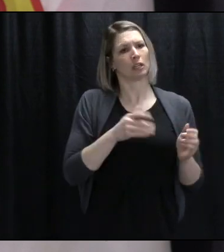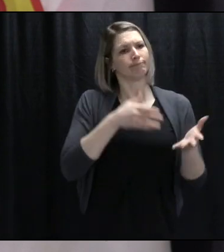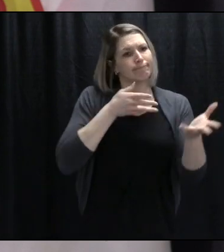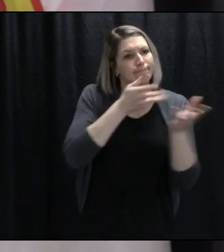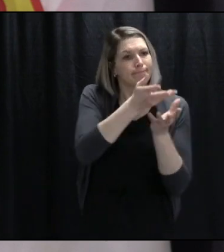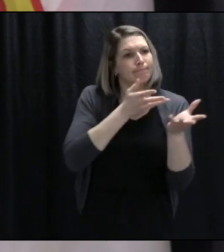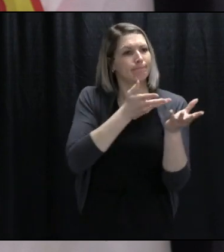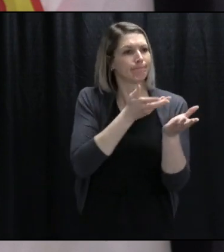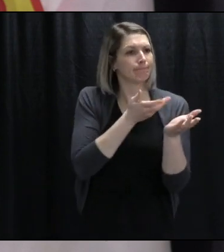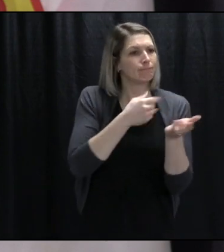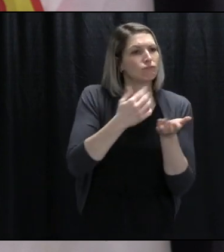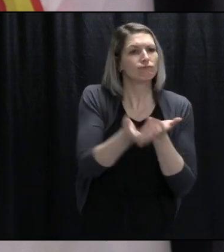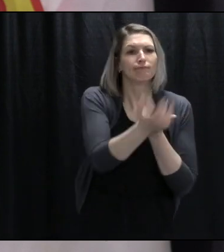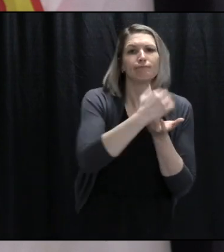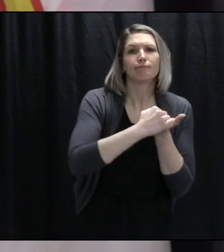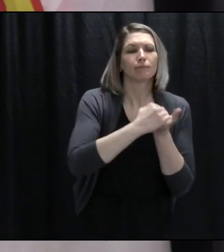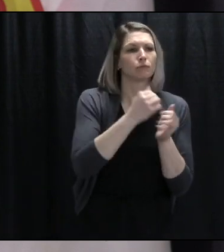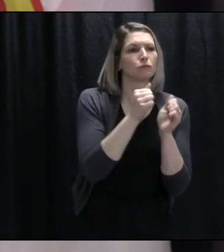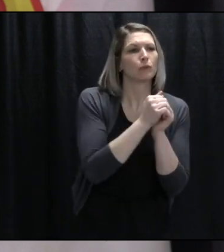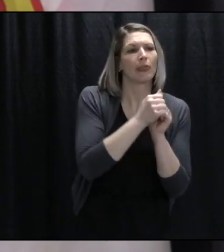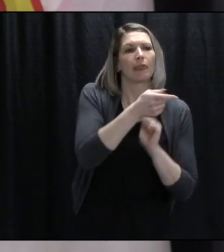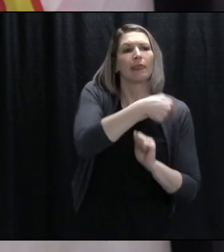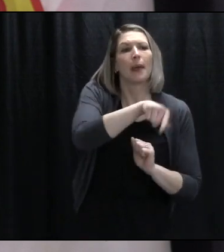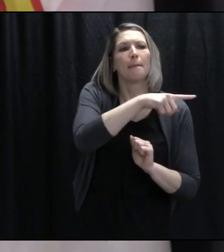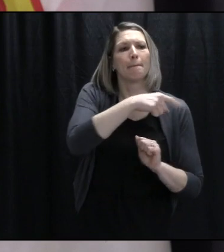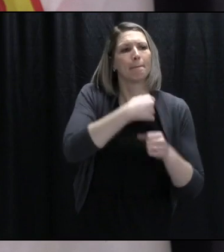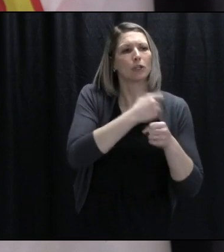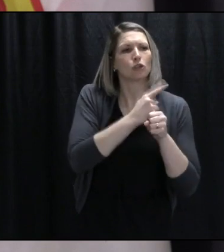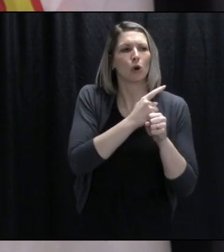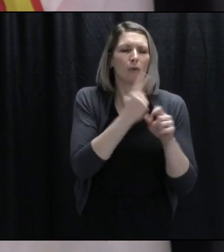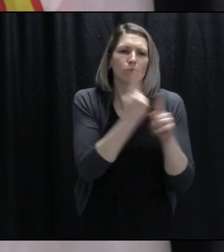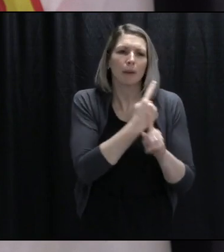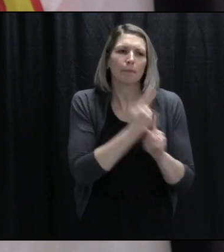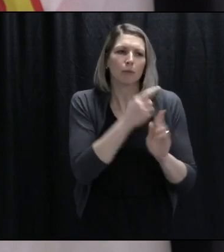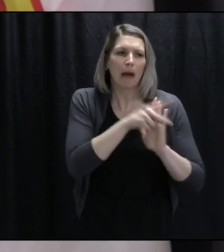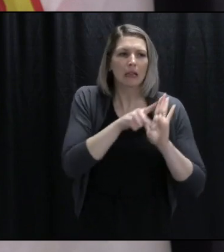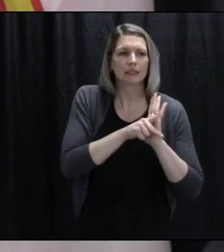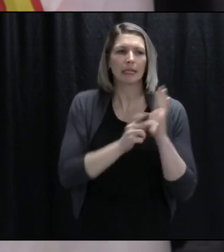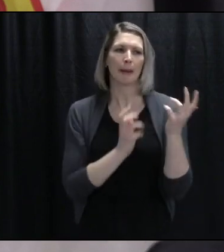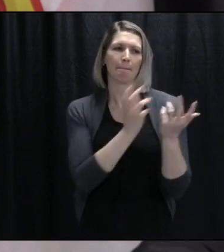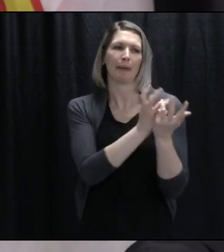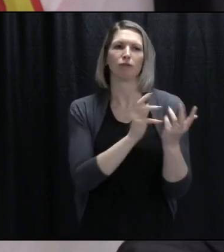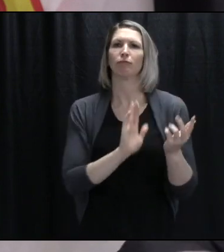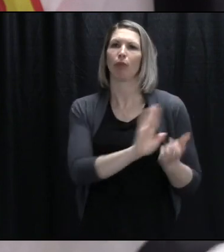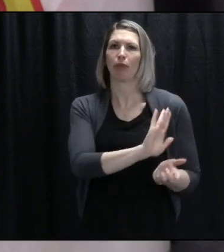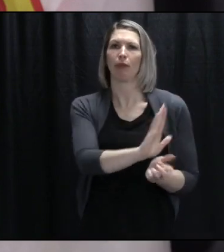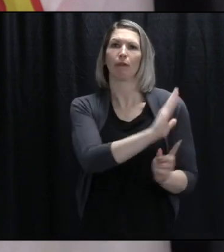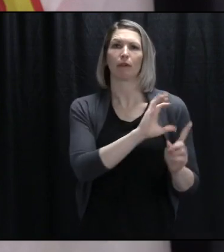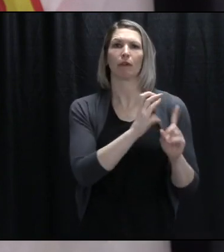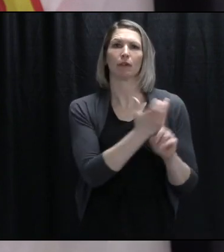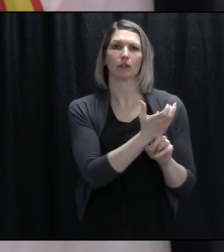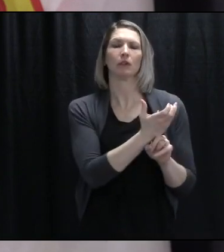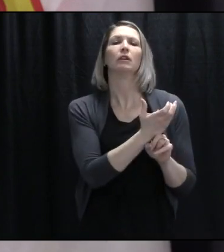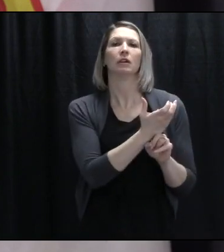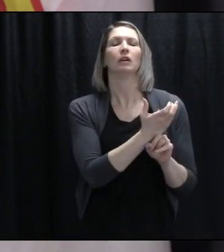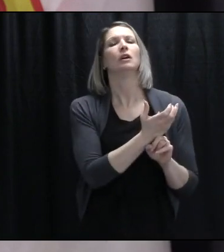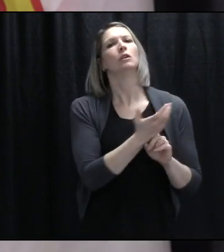essential. So we want to thank them and their staff for this work and their continued dedication to protecting the people of our